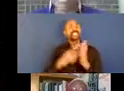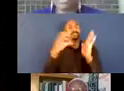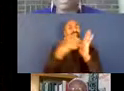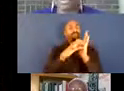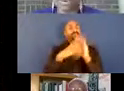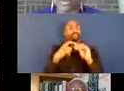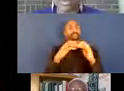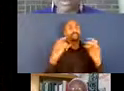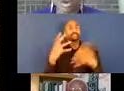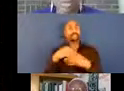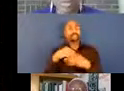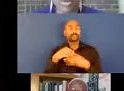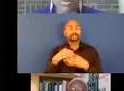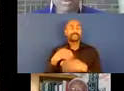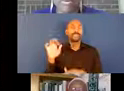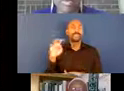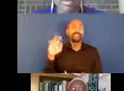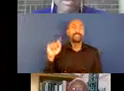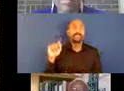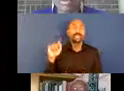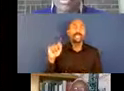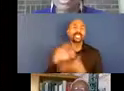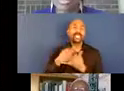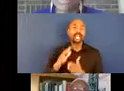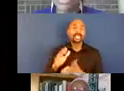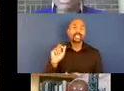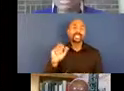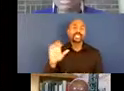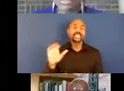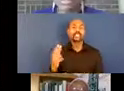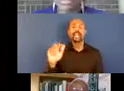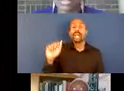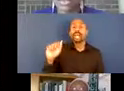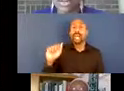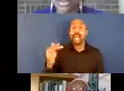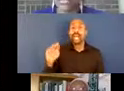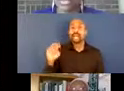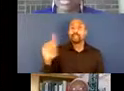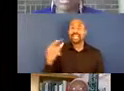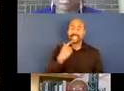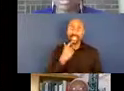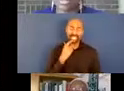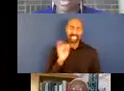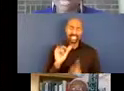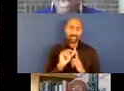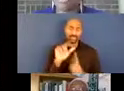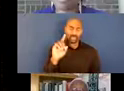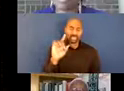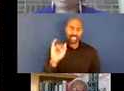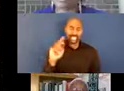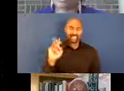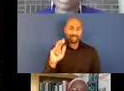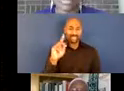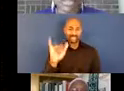Ahmed wrote, open quote, "Diversity is often used as a shorthand for inclusion, as a happy